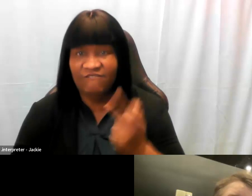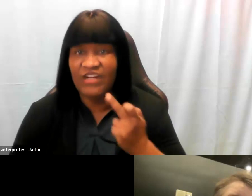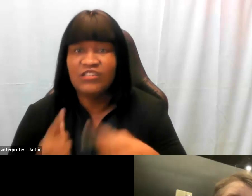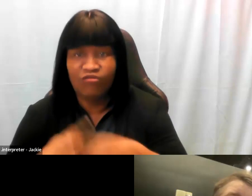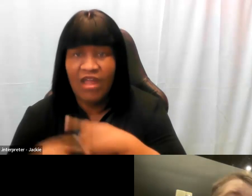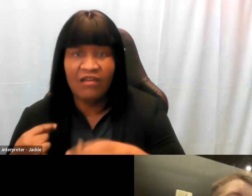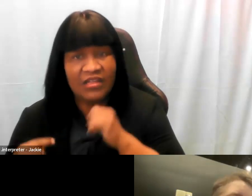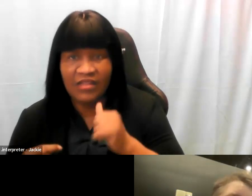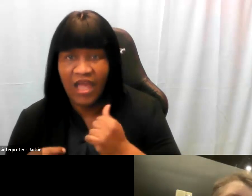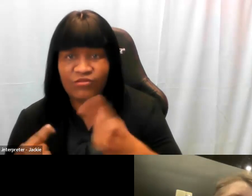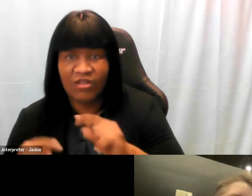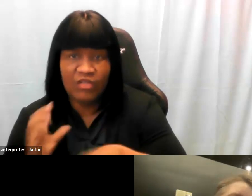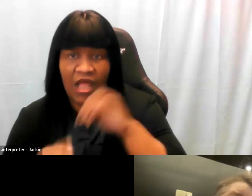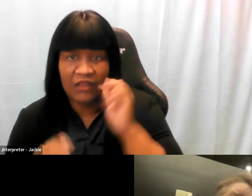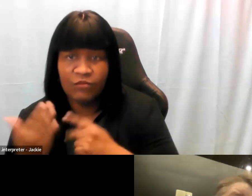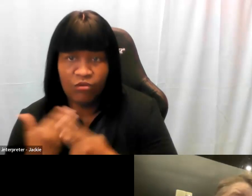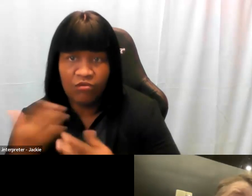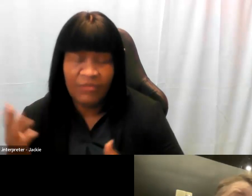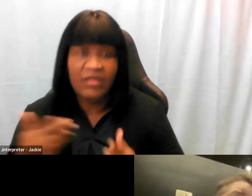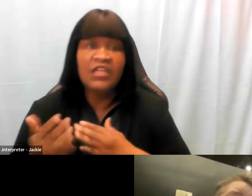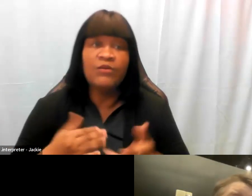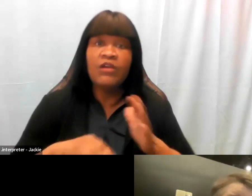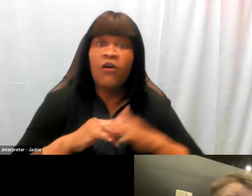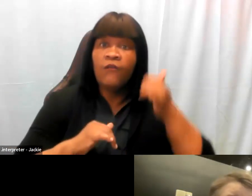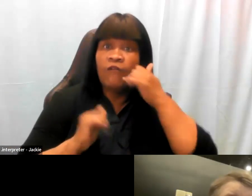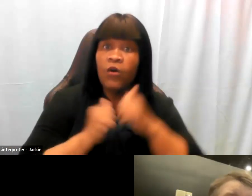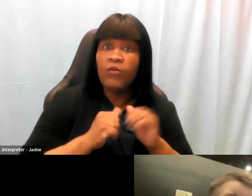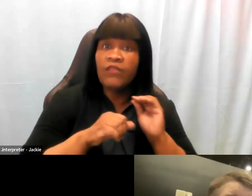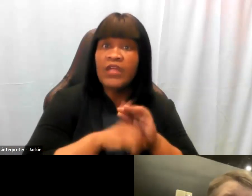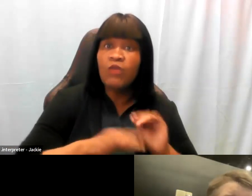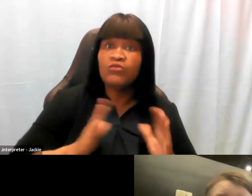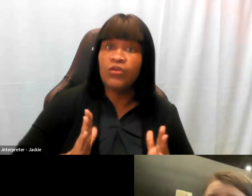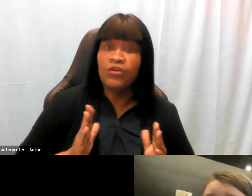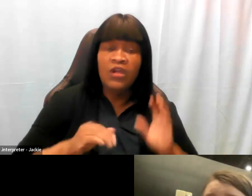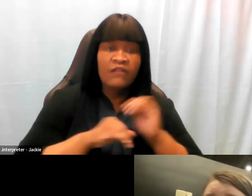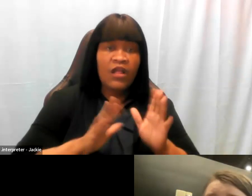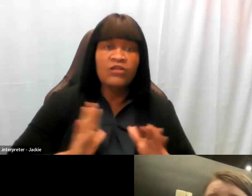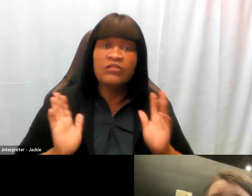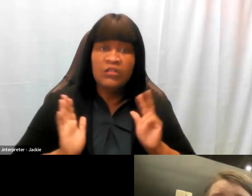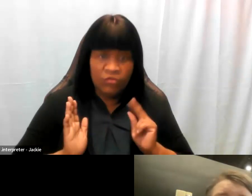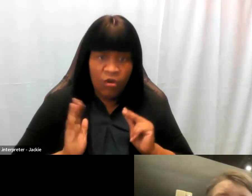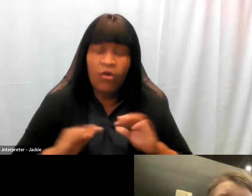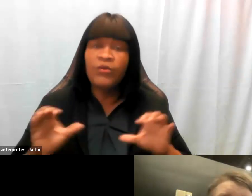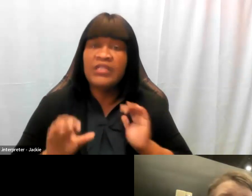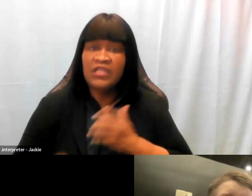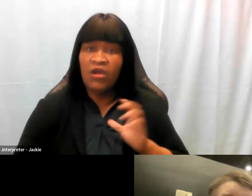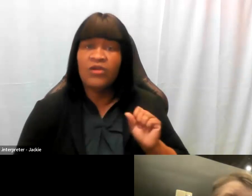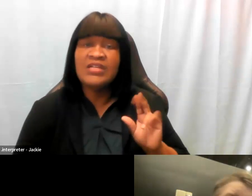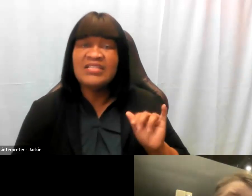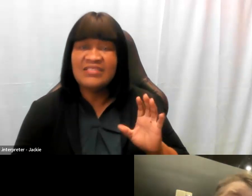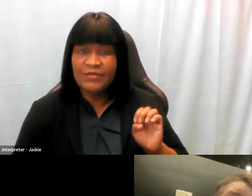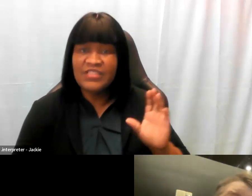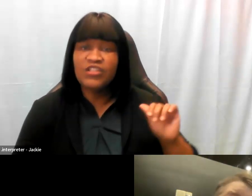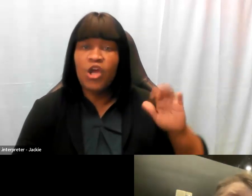trying to get out of the program, right? So he puts me on the phone with a counselor who says, no, we did our substance use assessment,